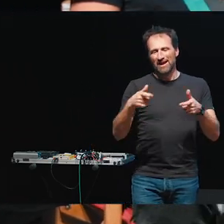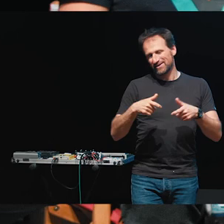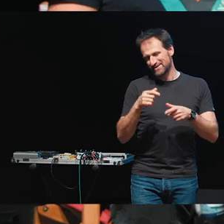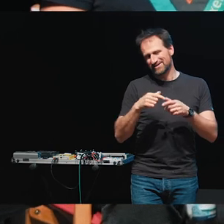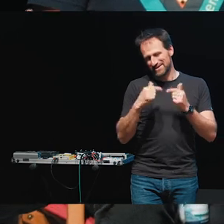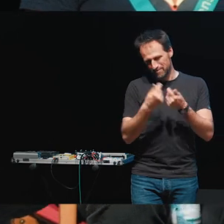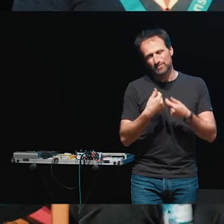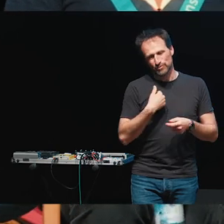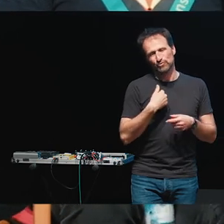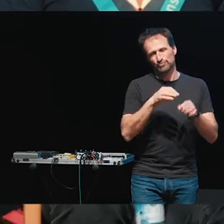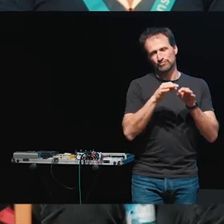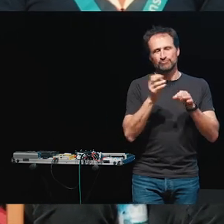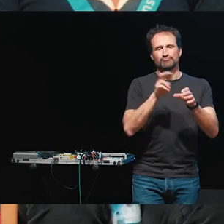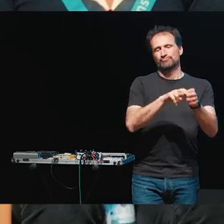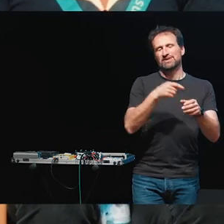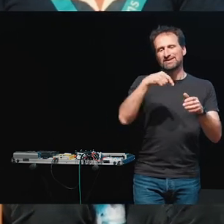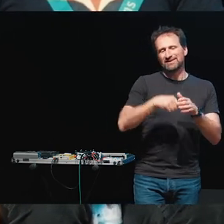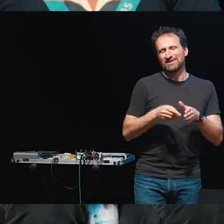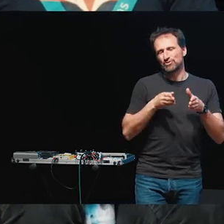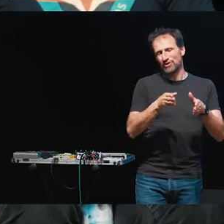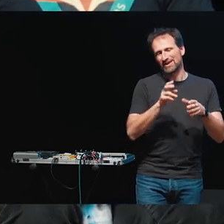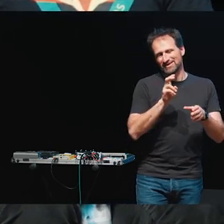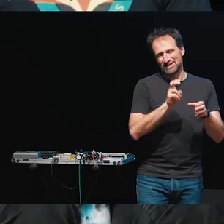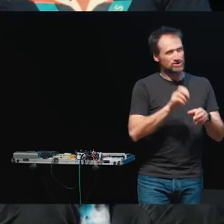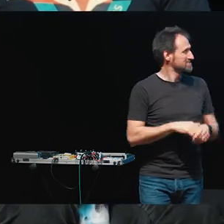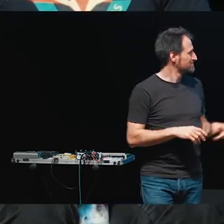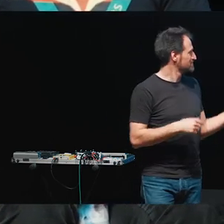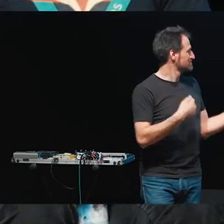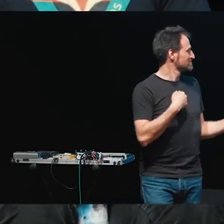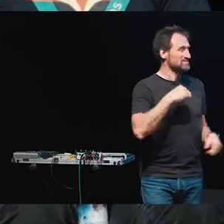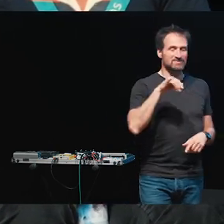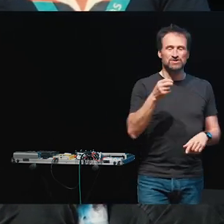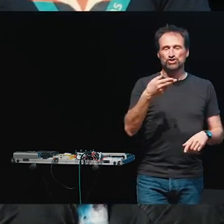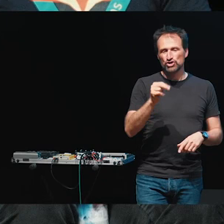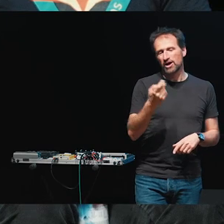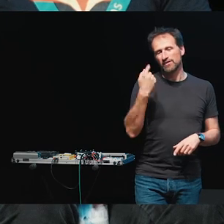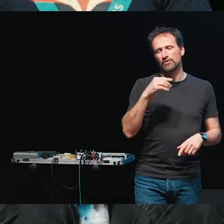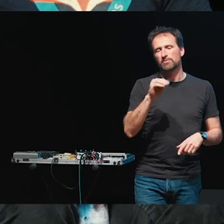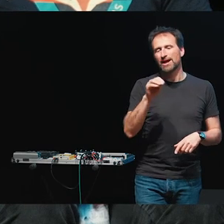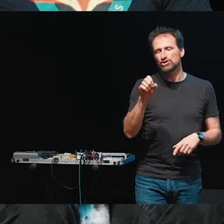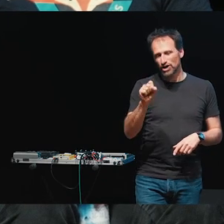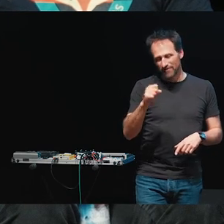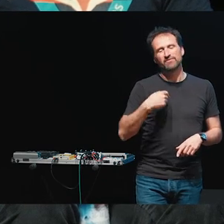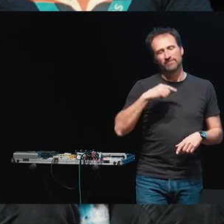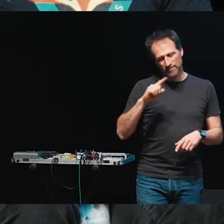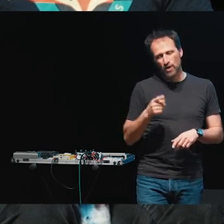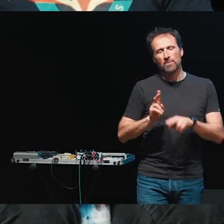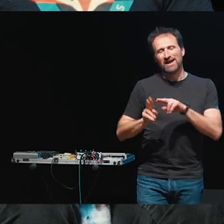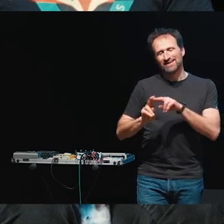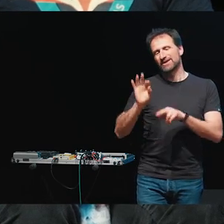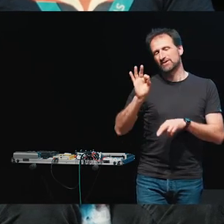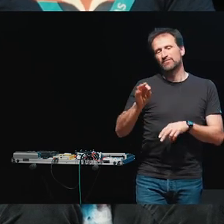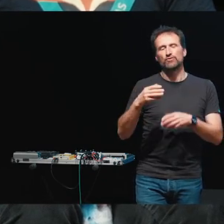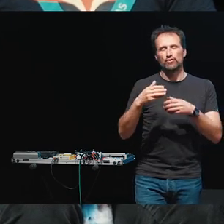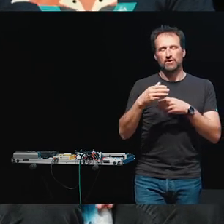sessions. Hi, I'm Sean. I work for Microsoft, but also one of the maintainers of Webpack. We had a couple Webpack AMA and